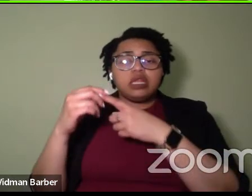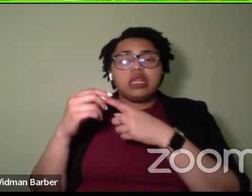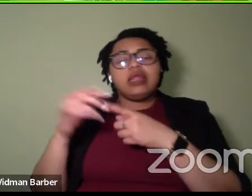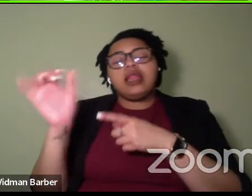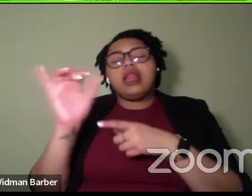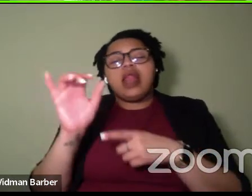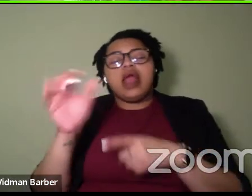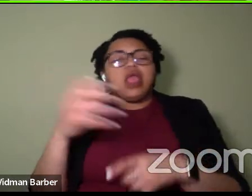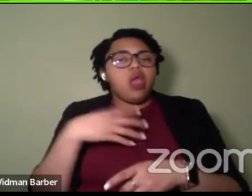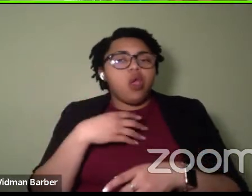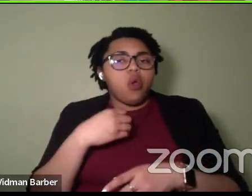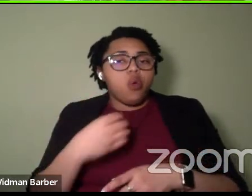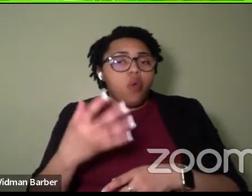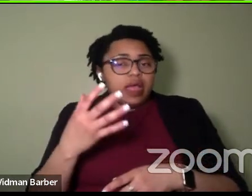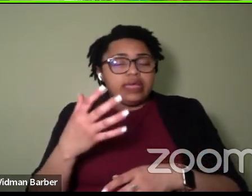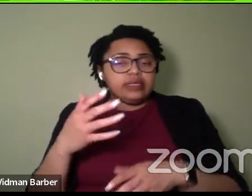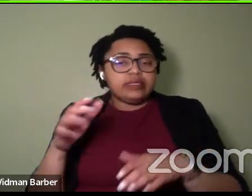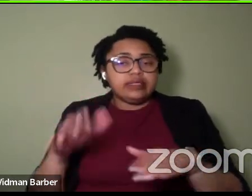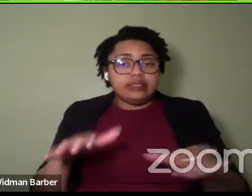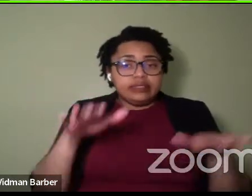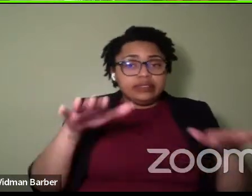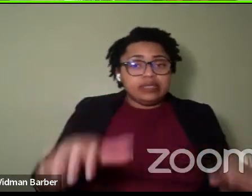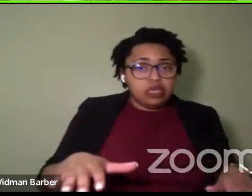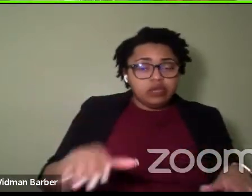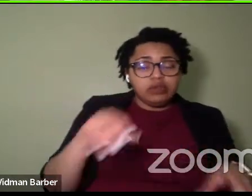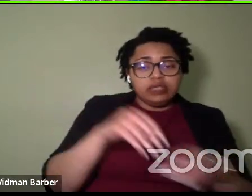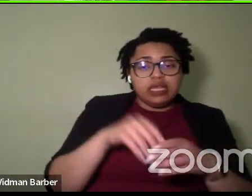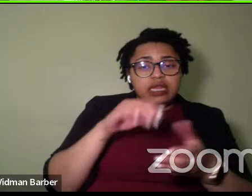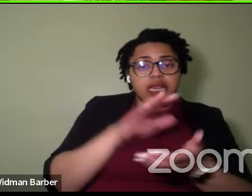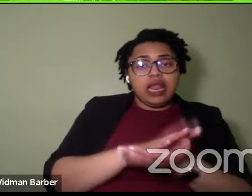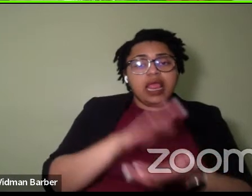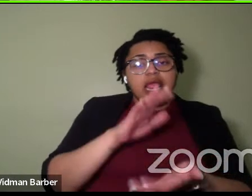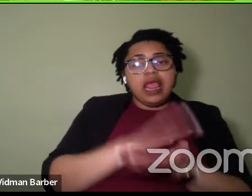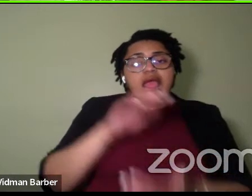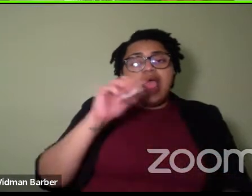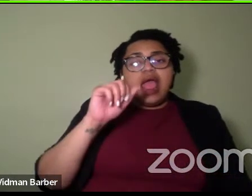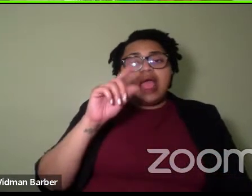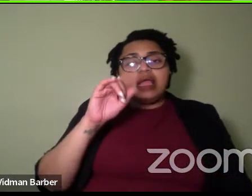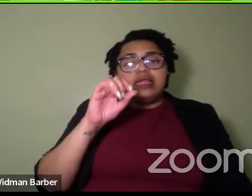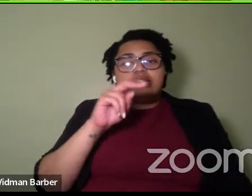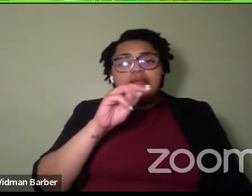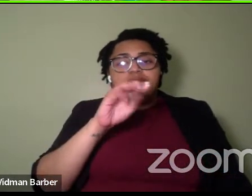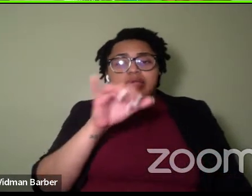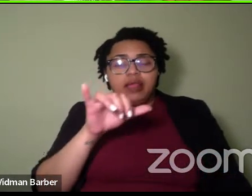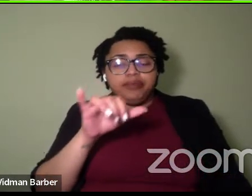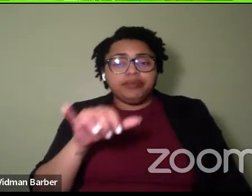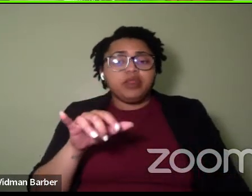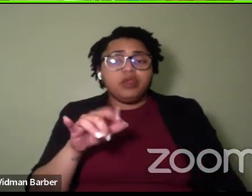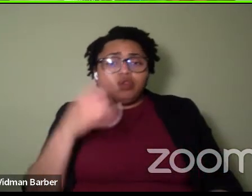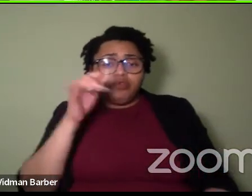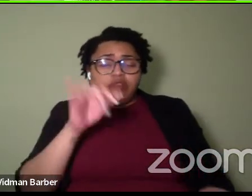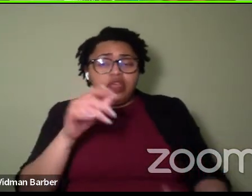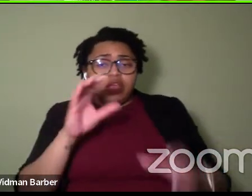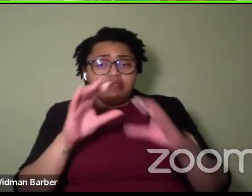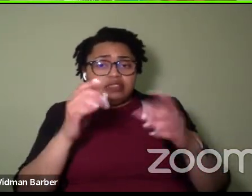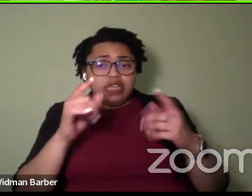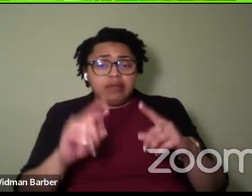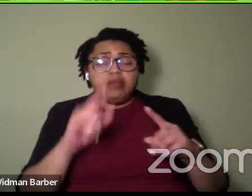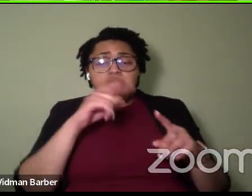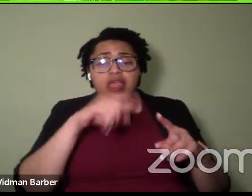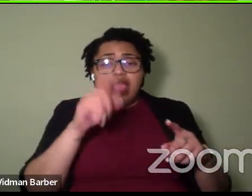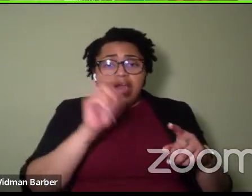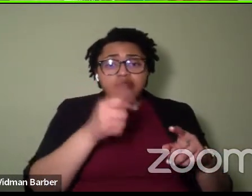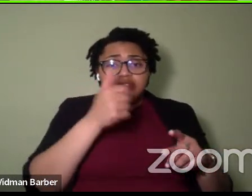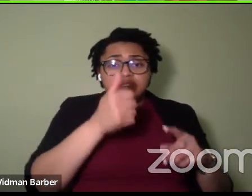in academia. And I think that with decolonization, they first have to self-reflect on the histories that are